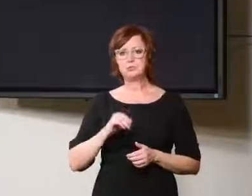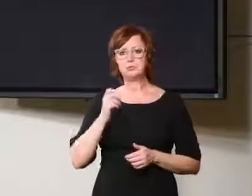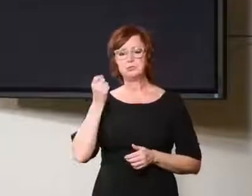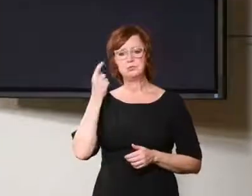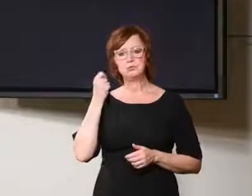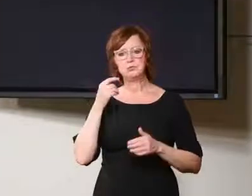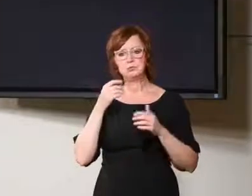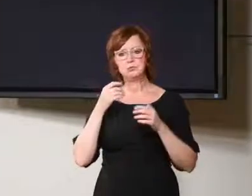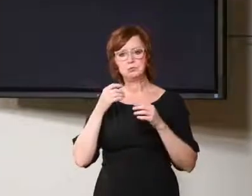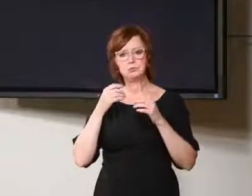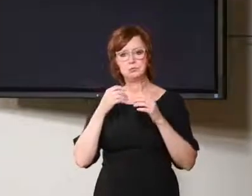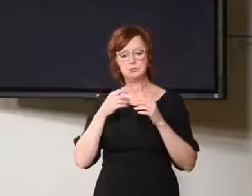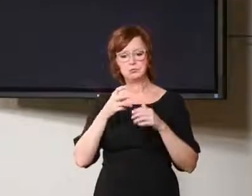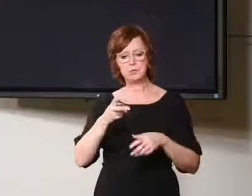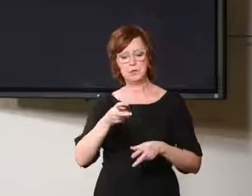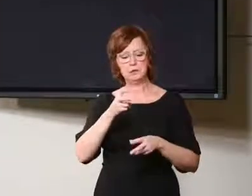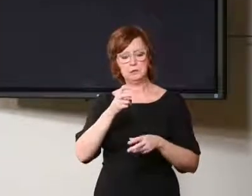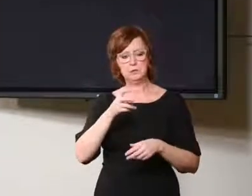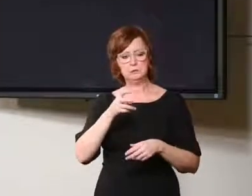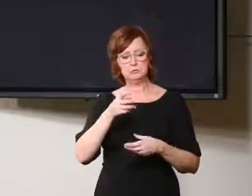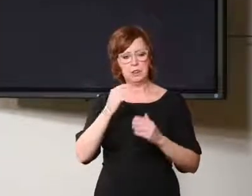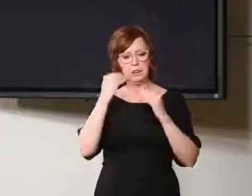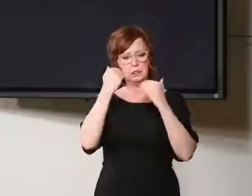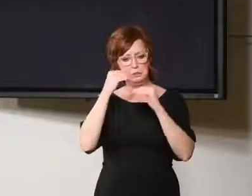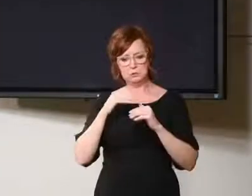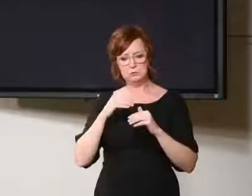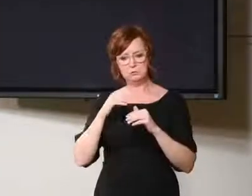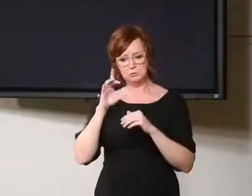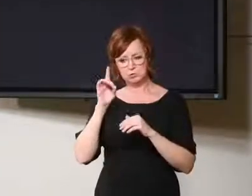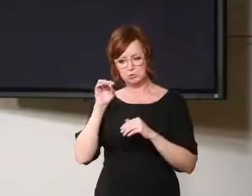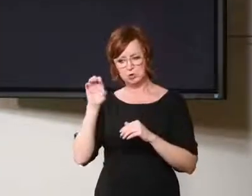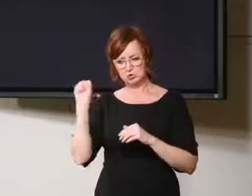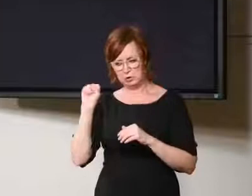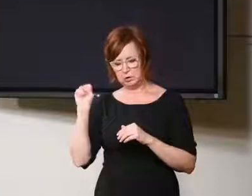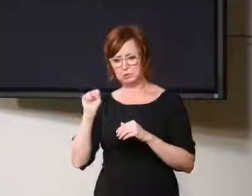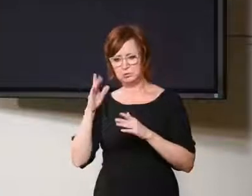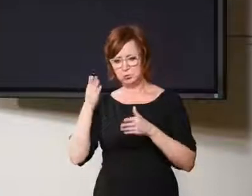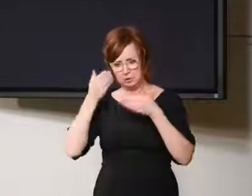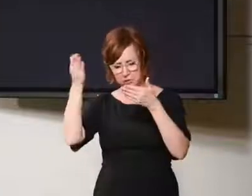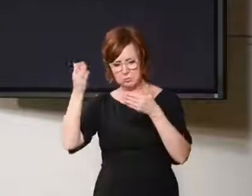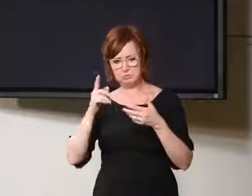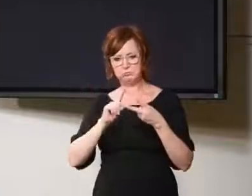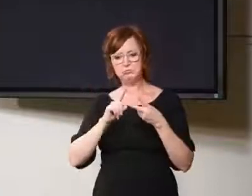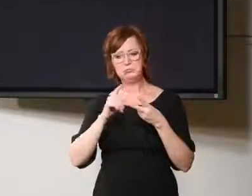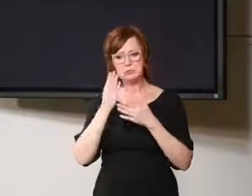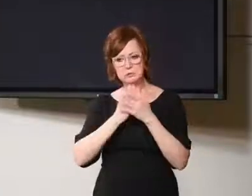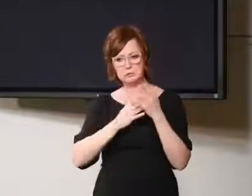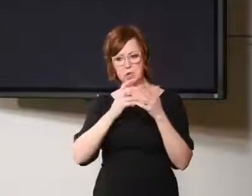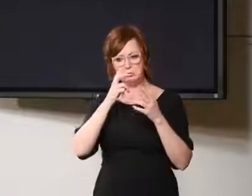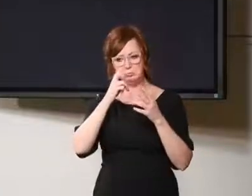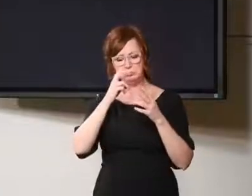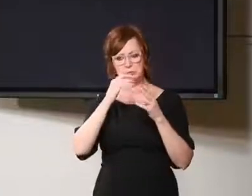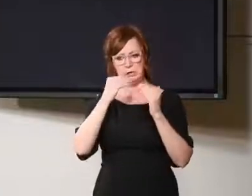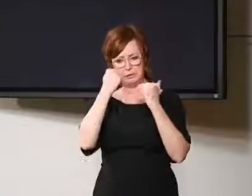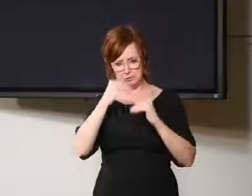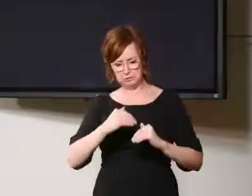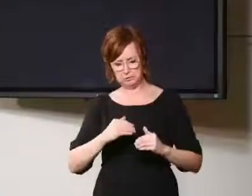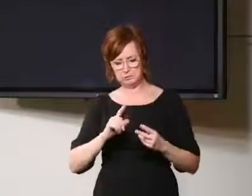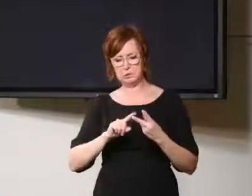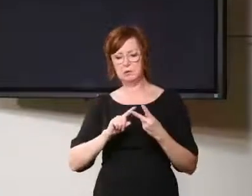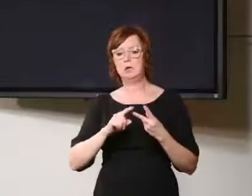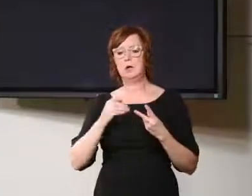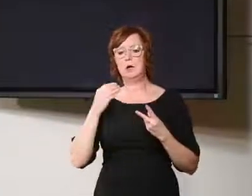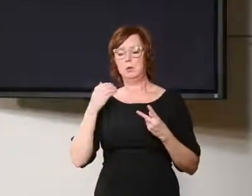have been enacted on the advice of Dr. Shahab, there are also a number of daycare spaces that we have